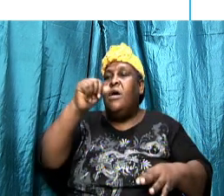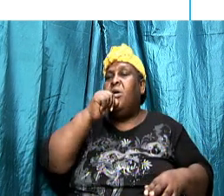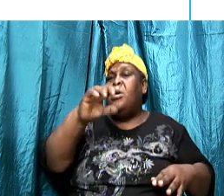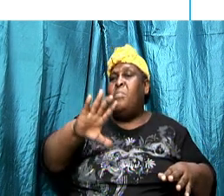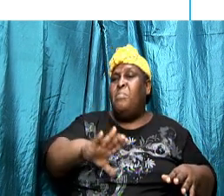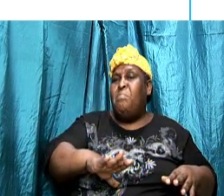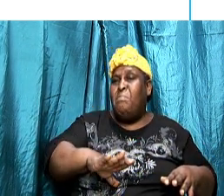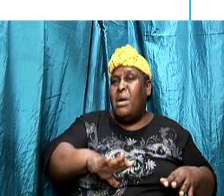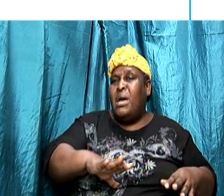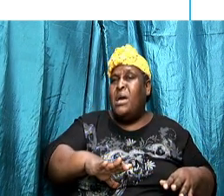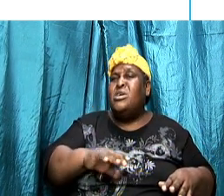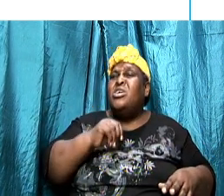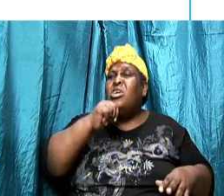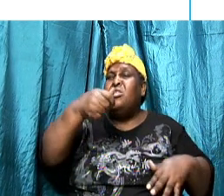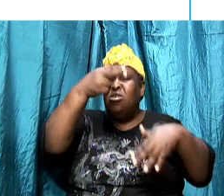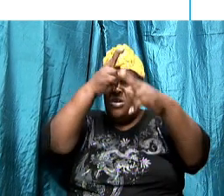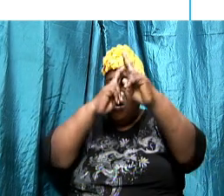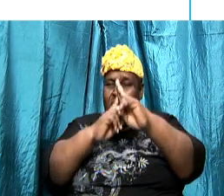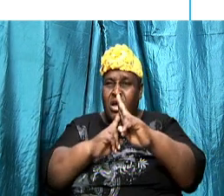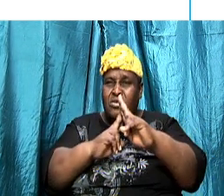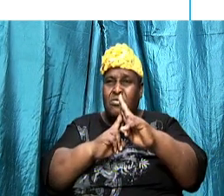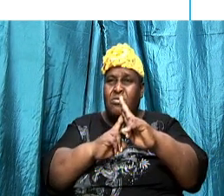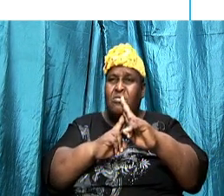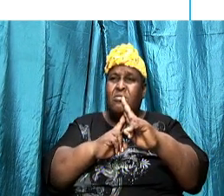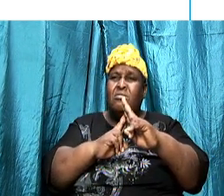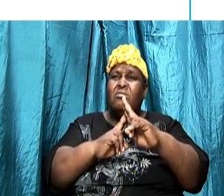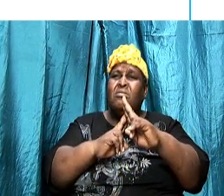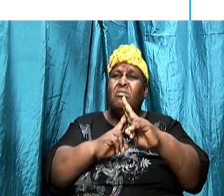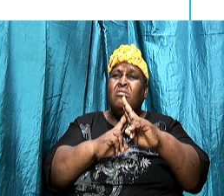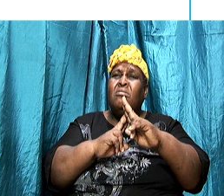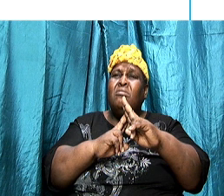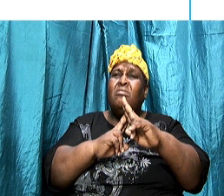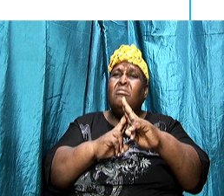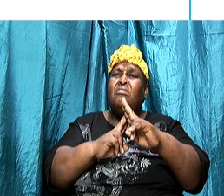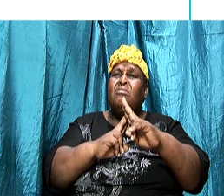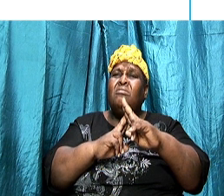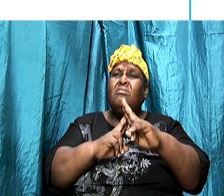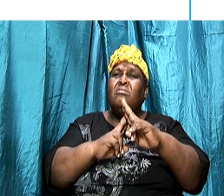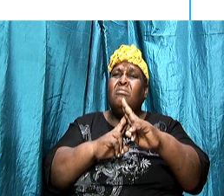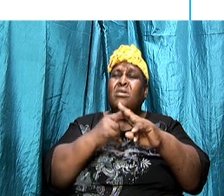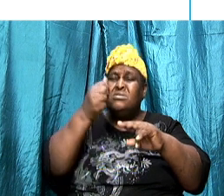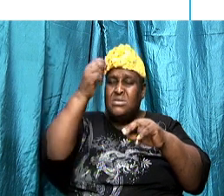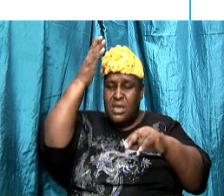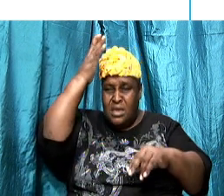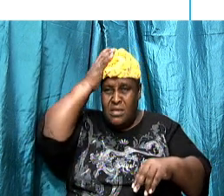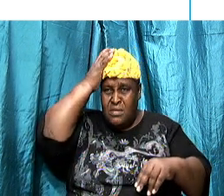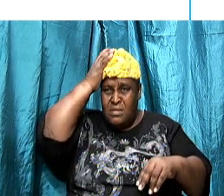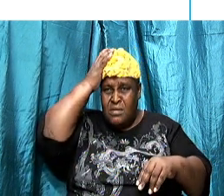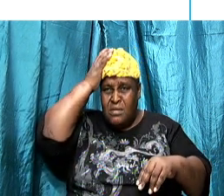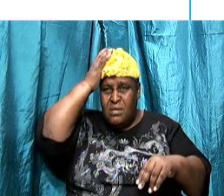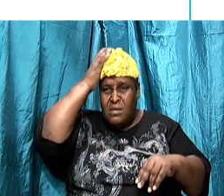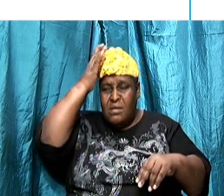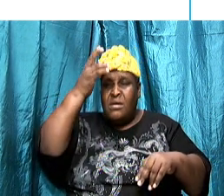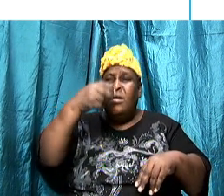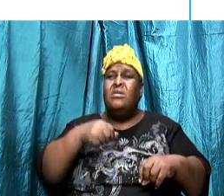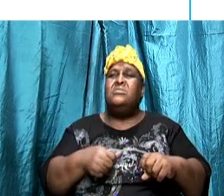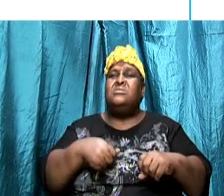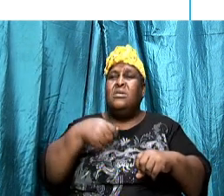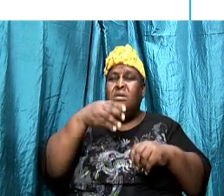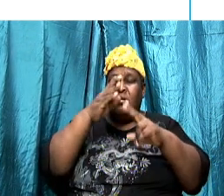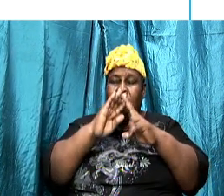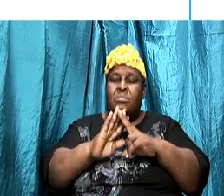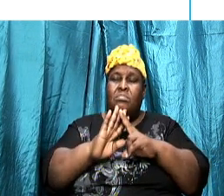covered dishonoreth God, because God is his head, while a female praying and prophesying with her head